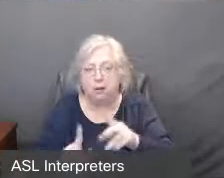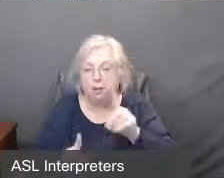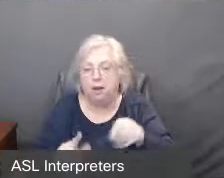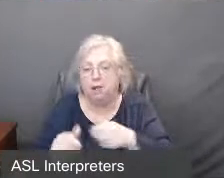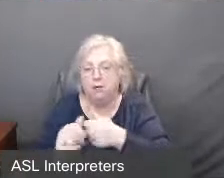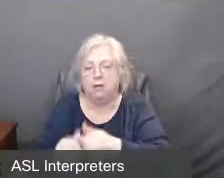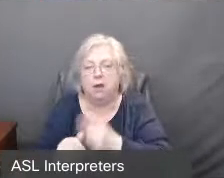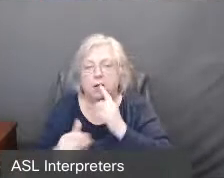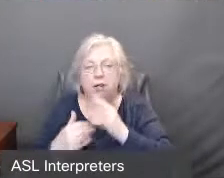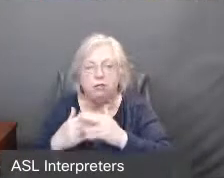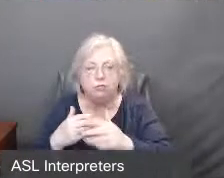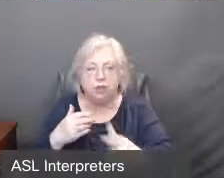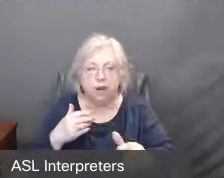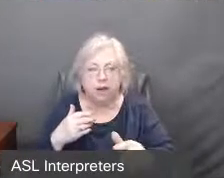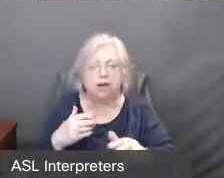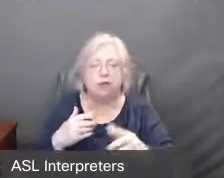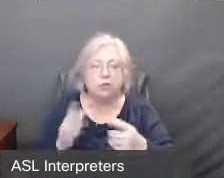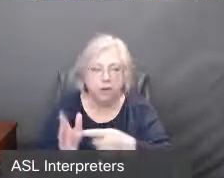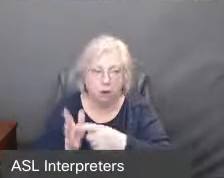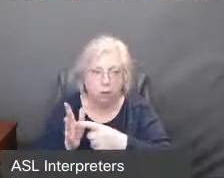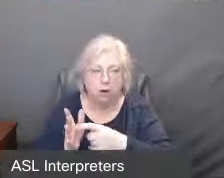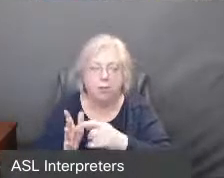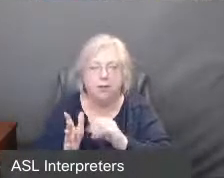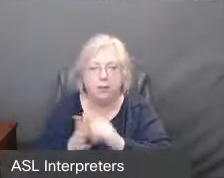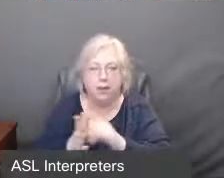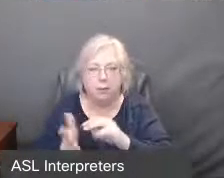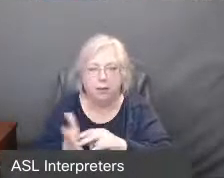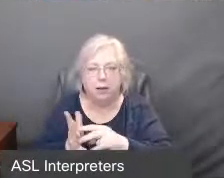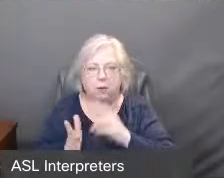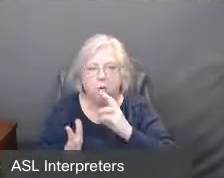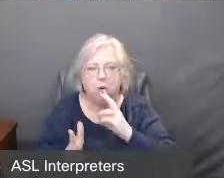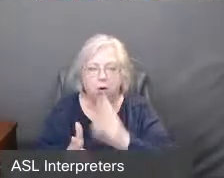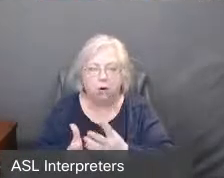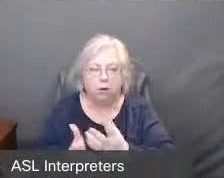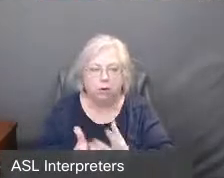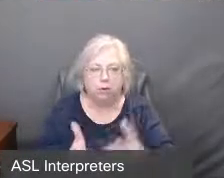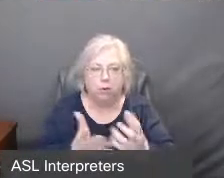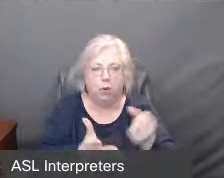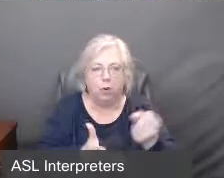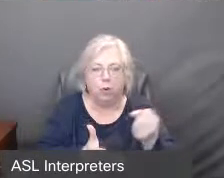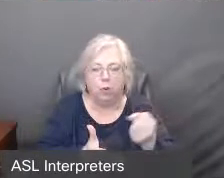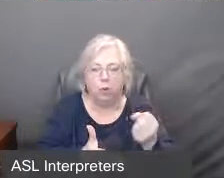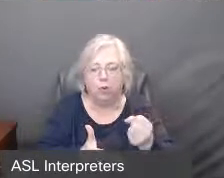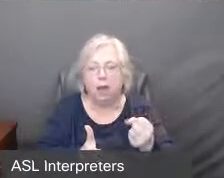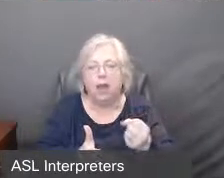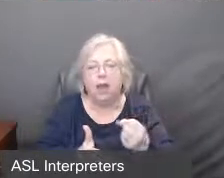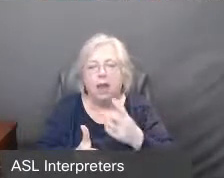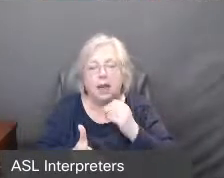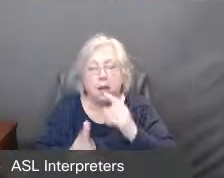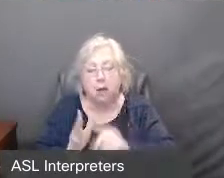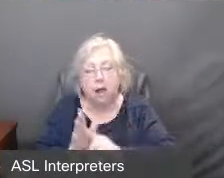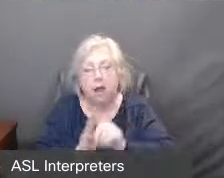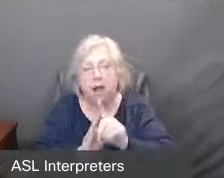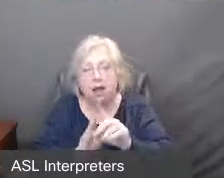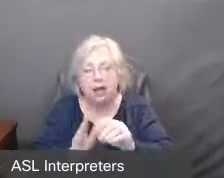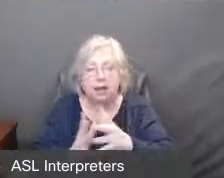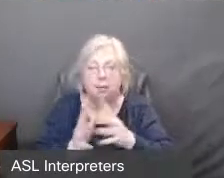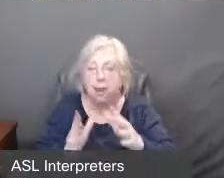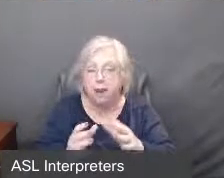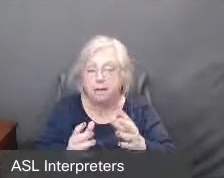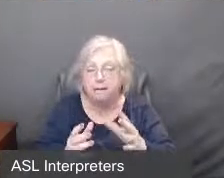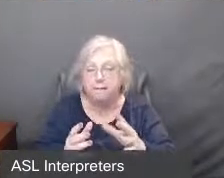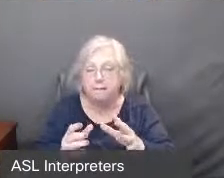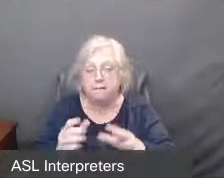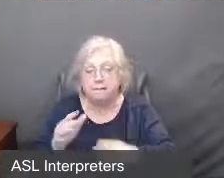our drainage manual, which would require detention and placement without detention. As far as height and the amount of fill,